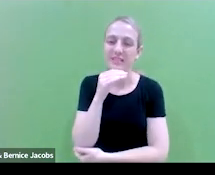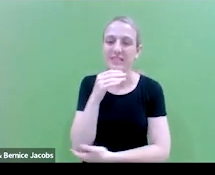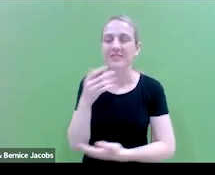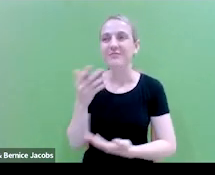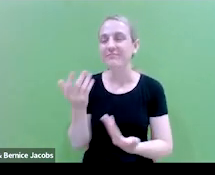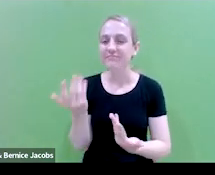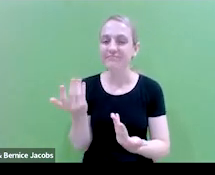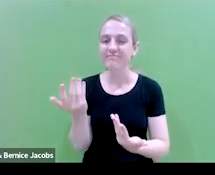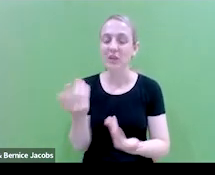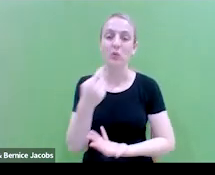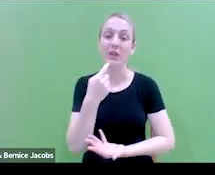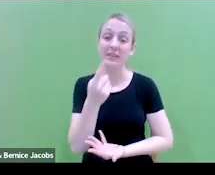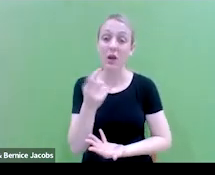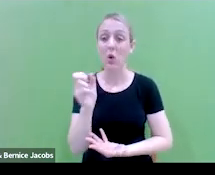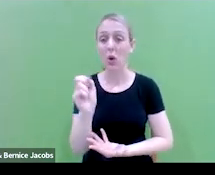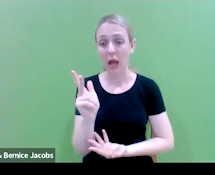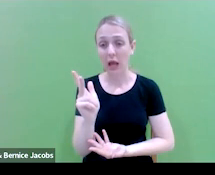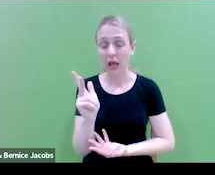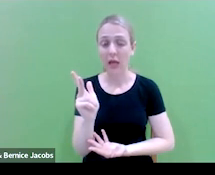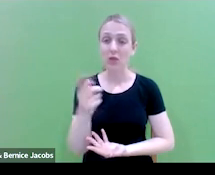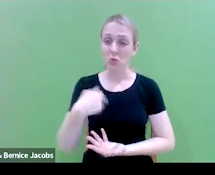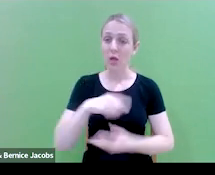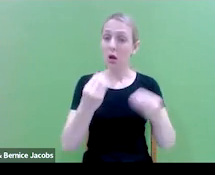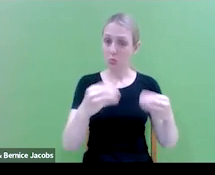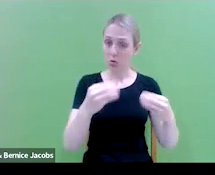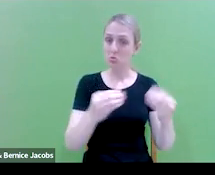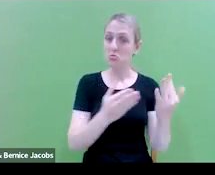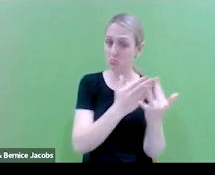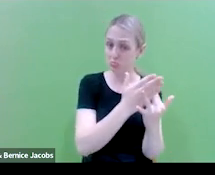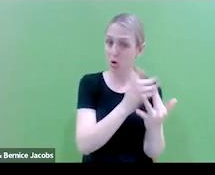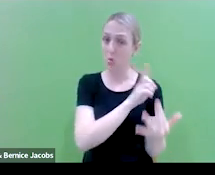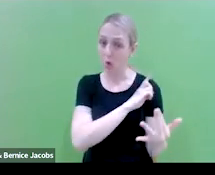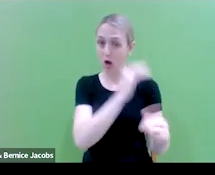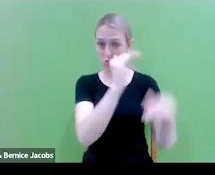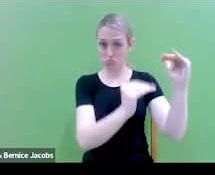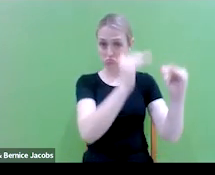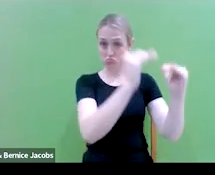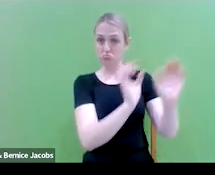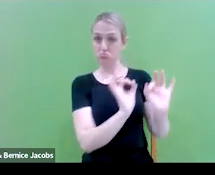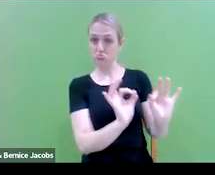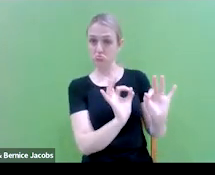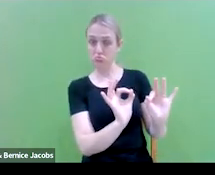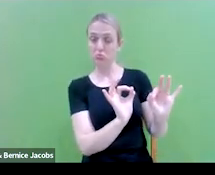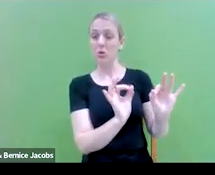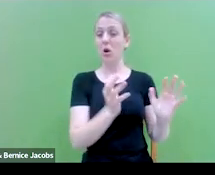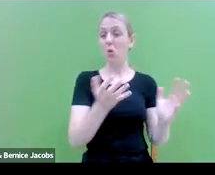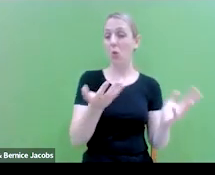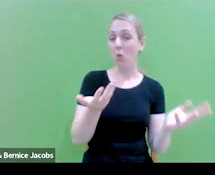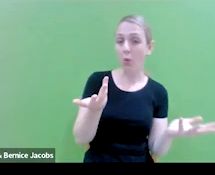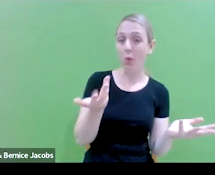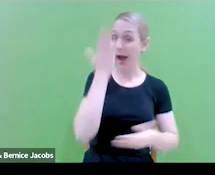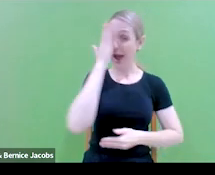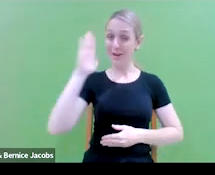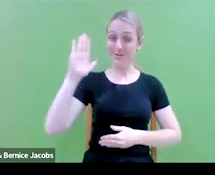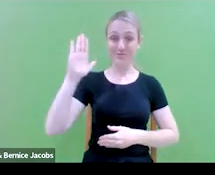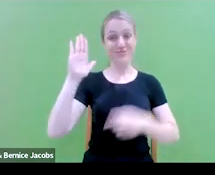okay, you have an accessible business in terms of your built infrastructure, maybe you're inclusive in terms of